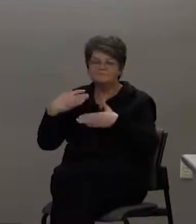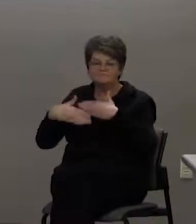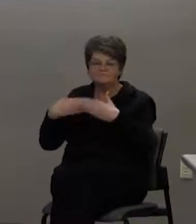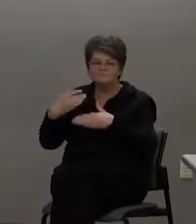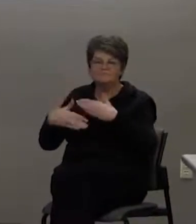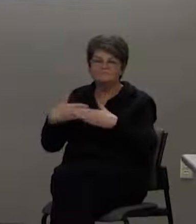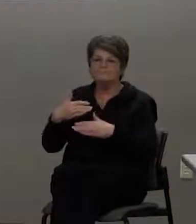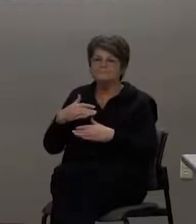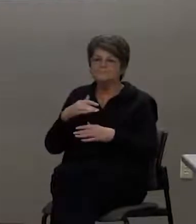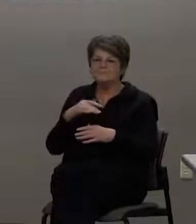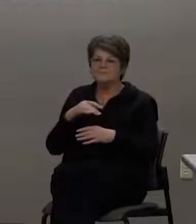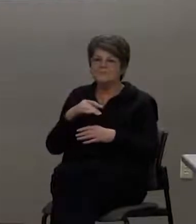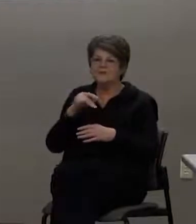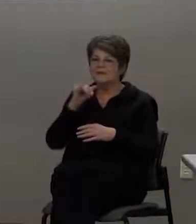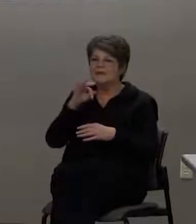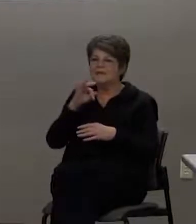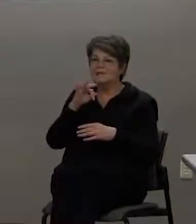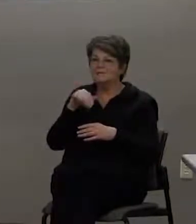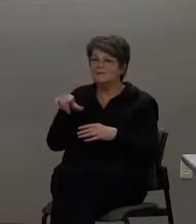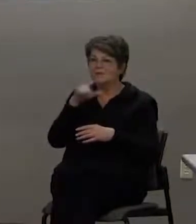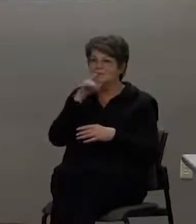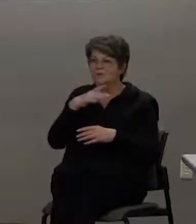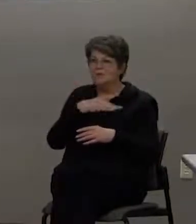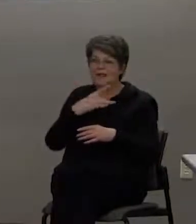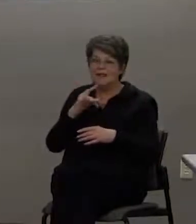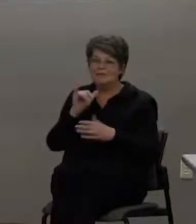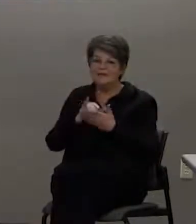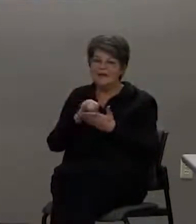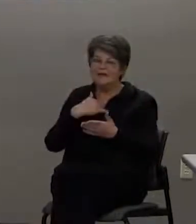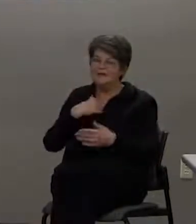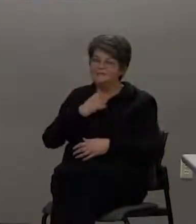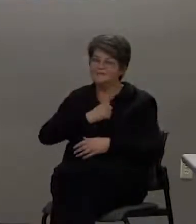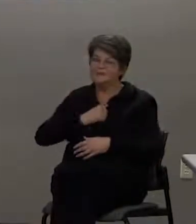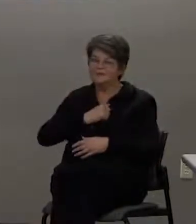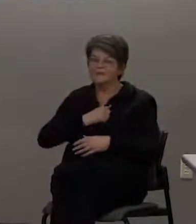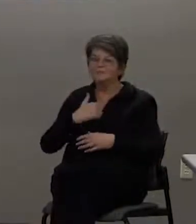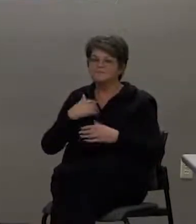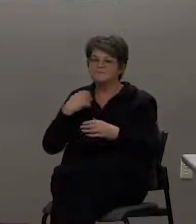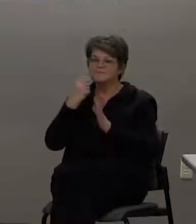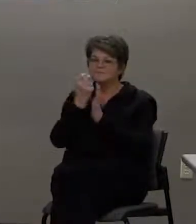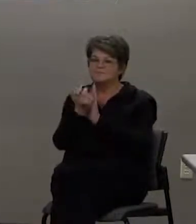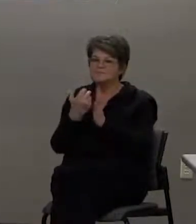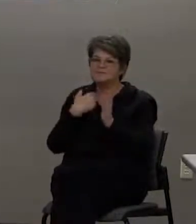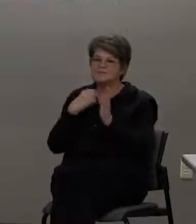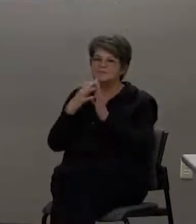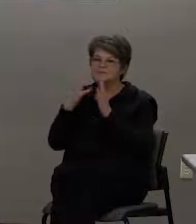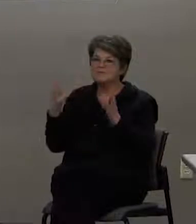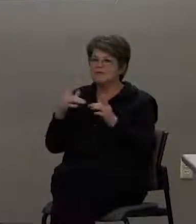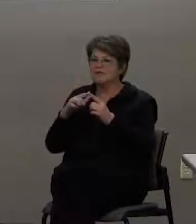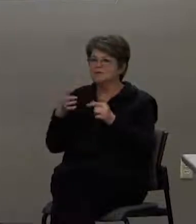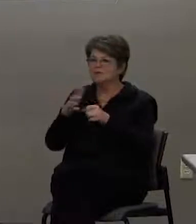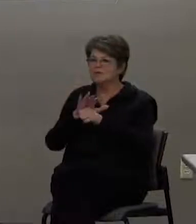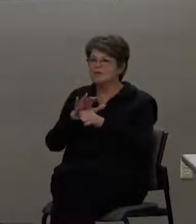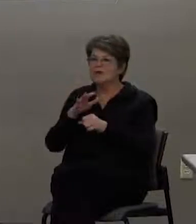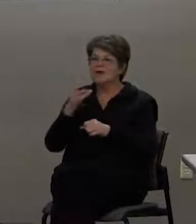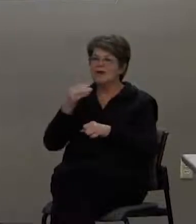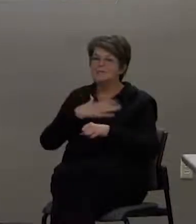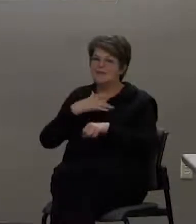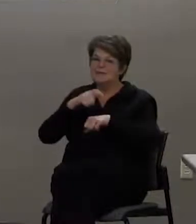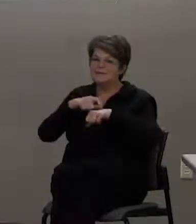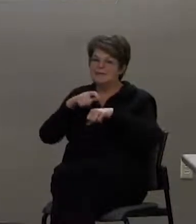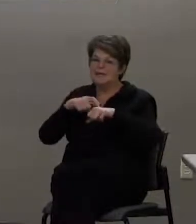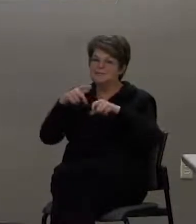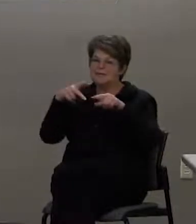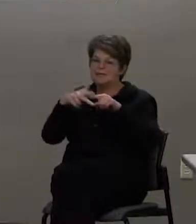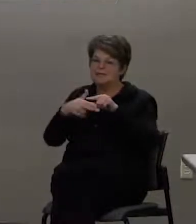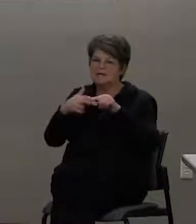which if that doesn't suit you, I apologize. With that, I want to get into the program. We have a lot to cover, and I've been informed that my time has been